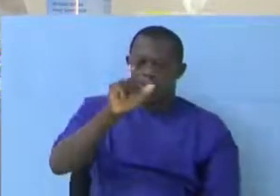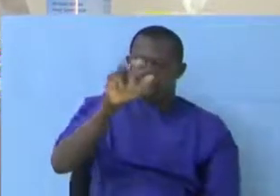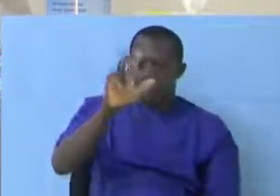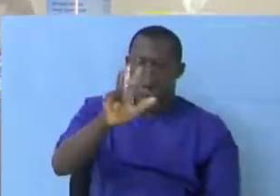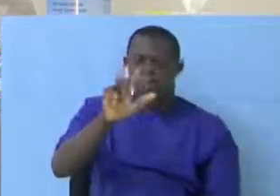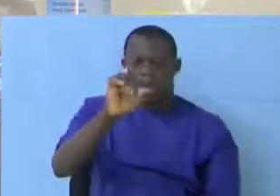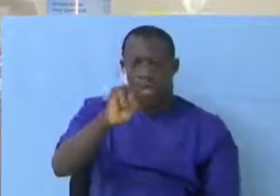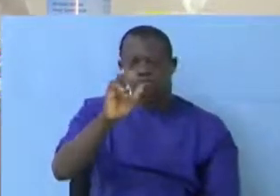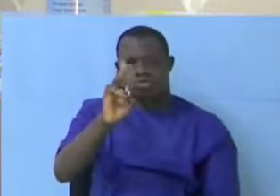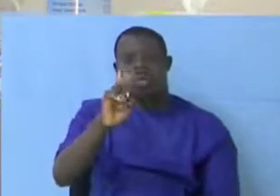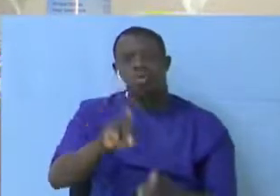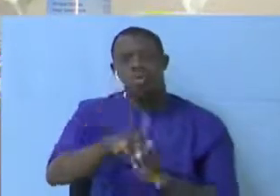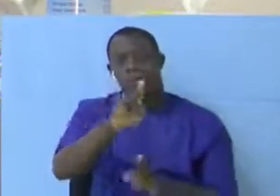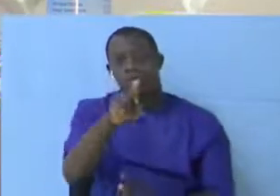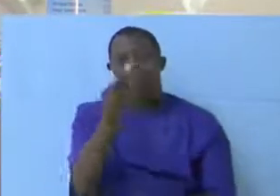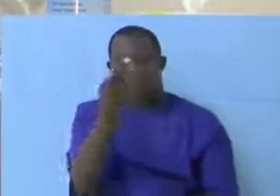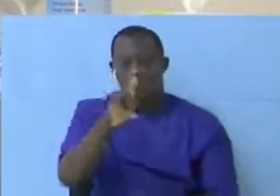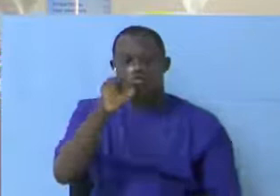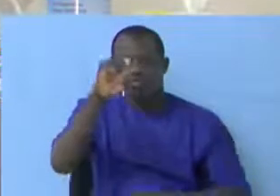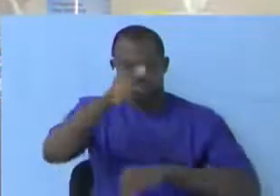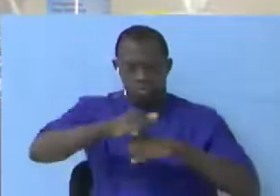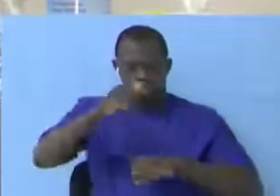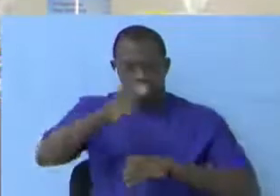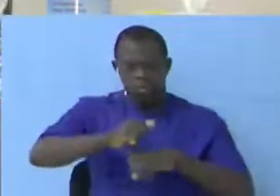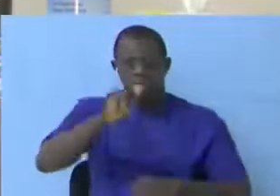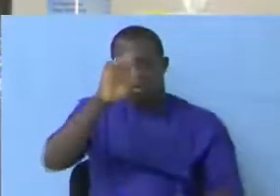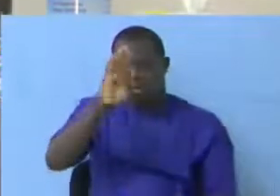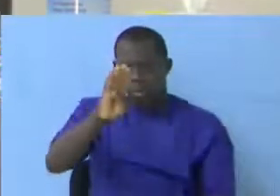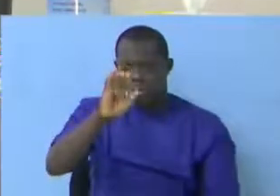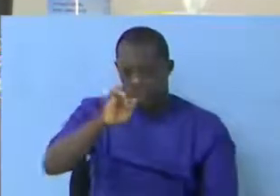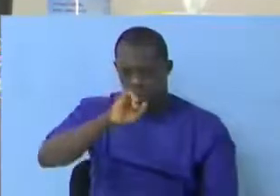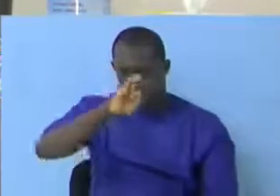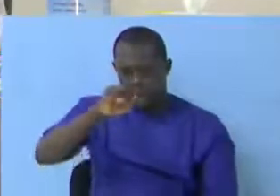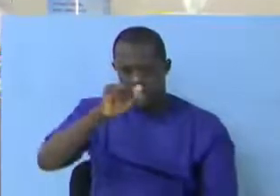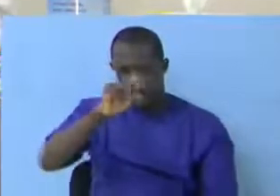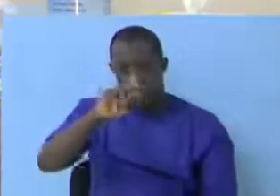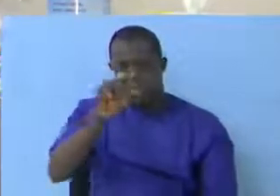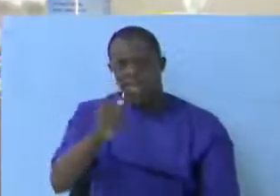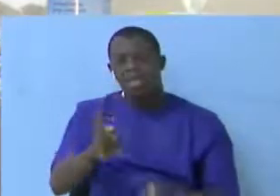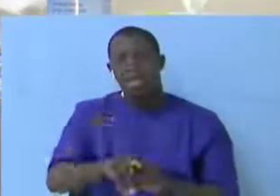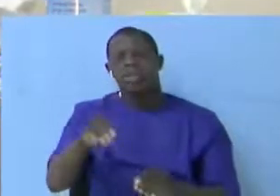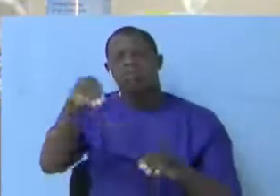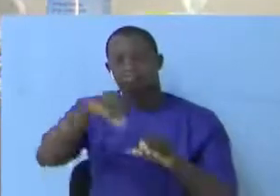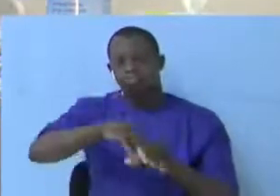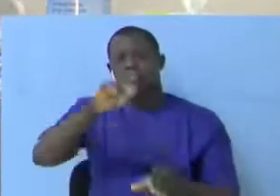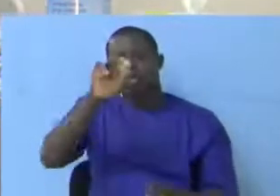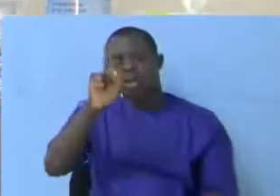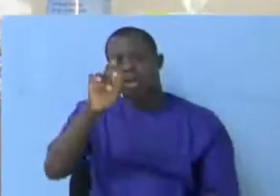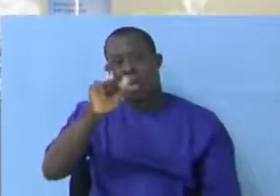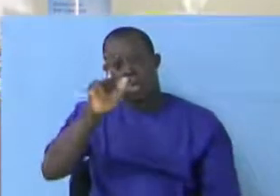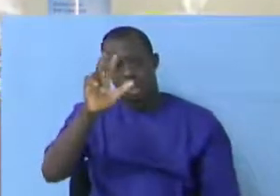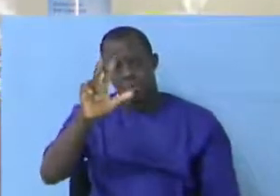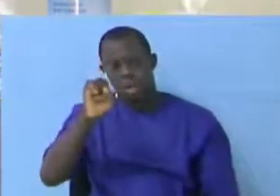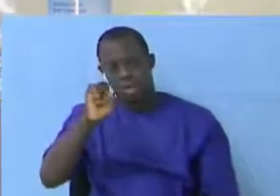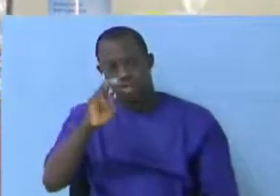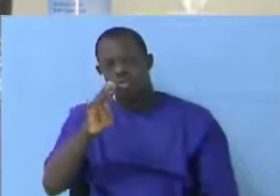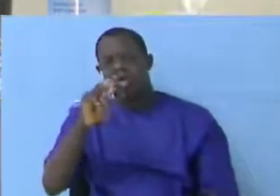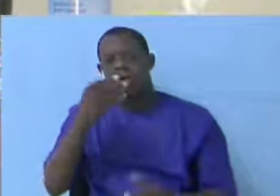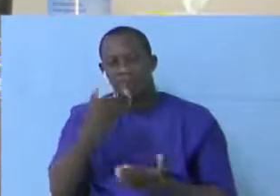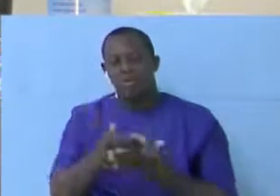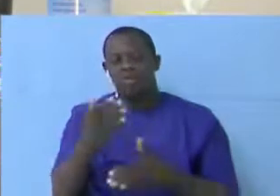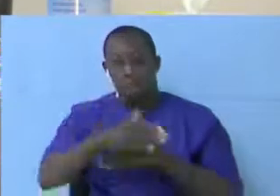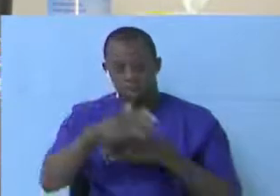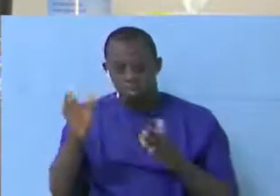ne fo. You first tortured Bojang. He implicated Kausu. You tortured Kausu. He confessed. So all of them